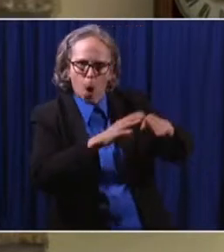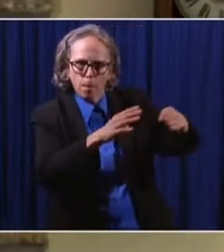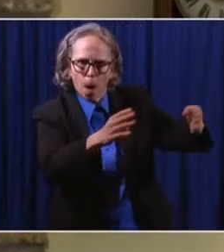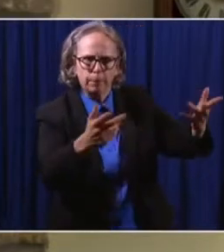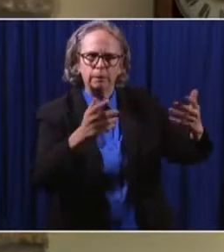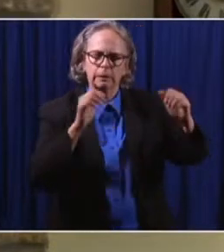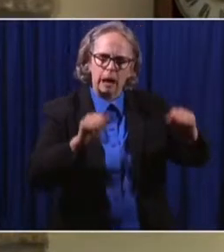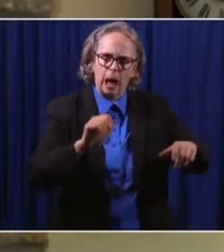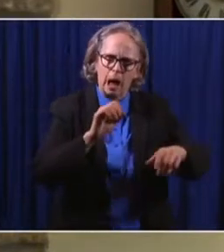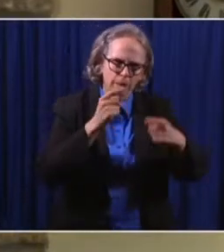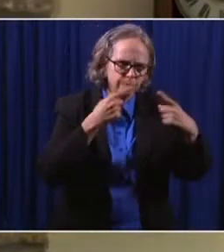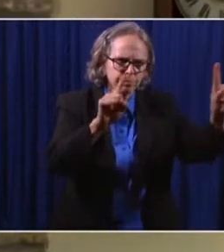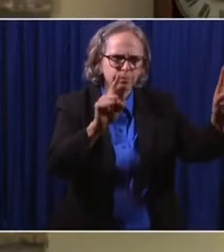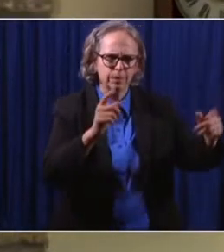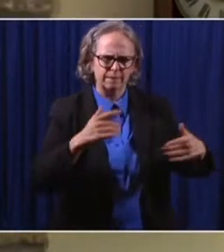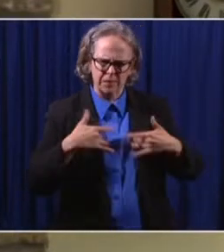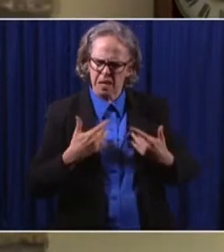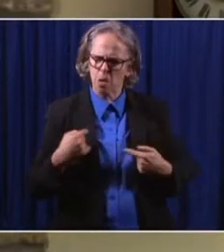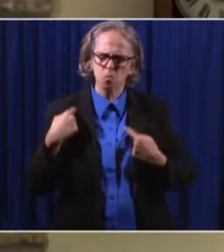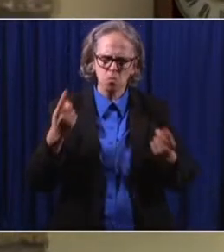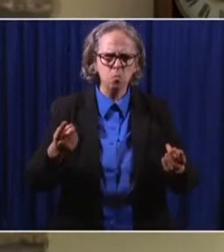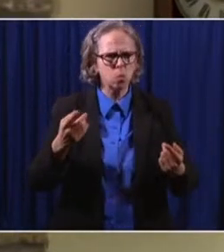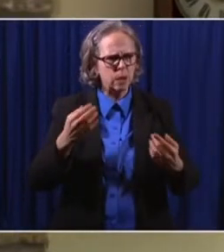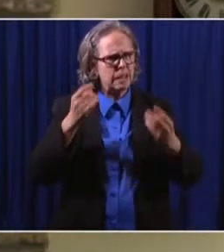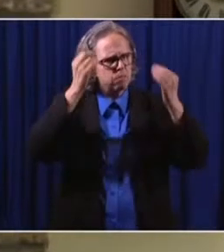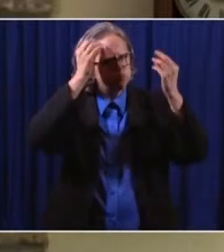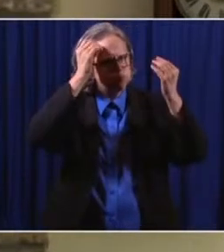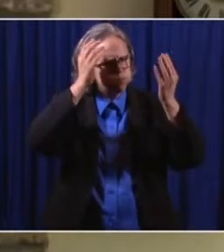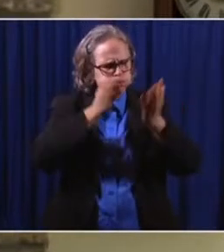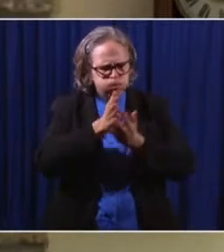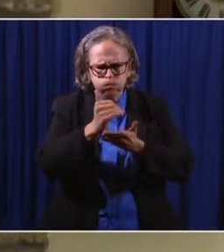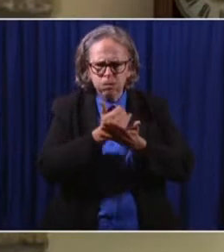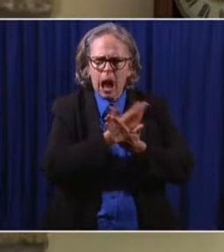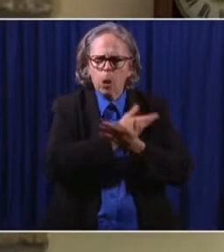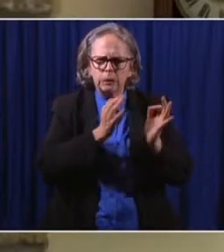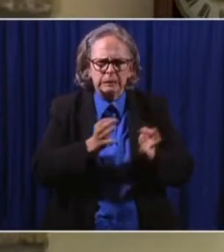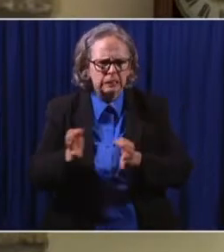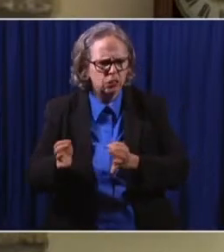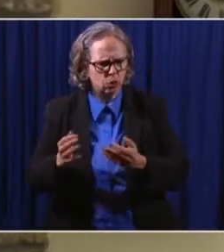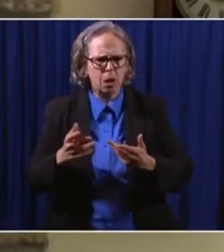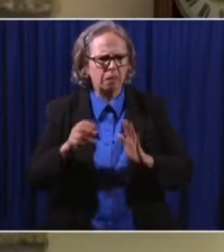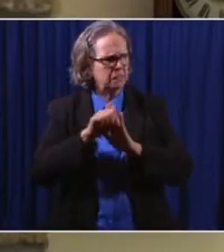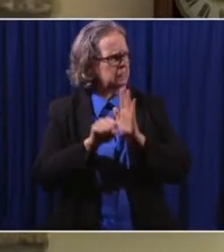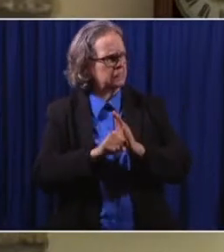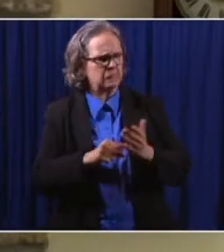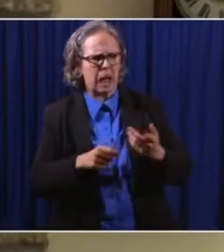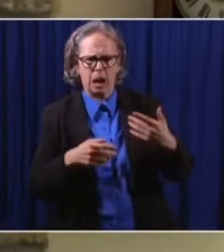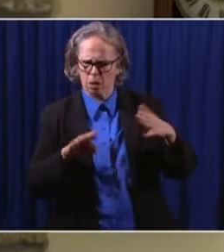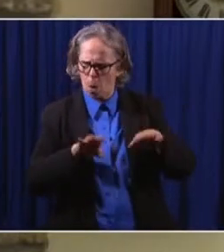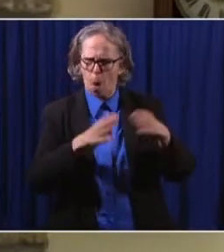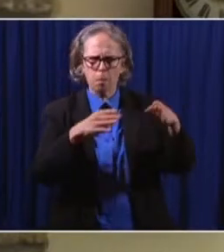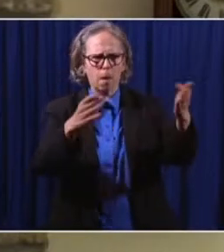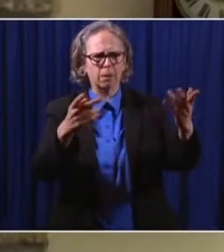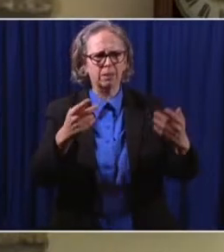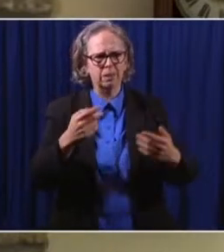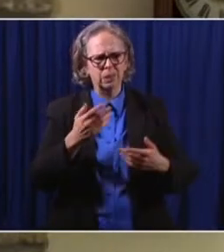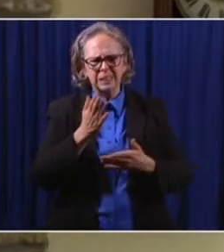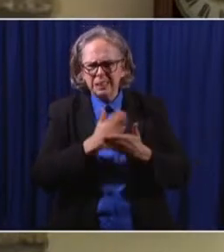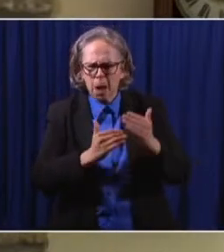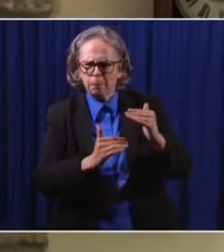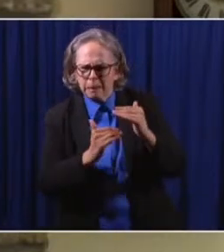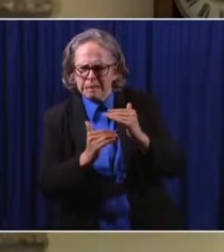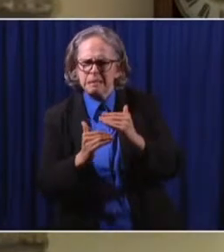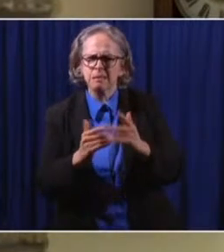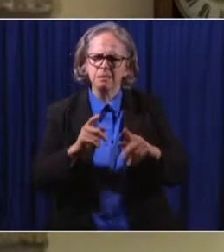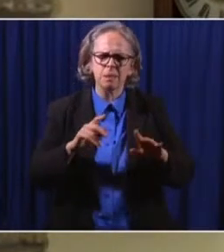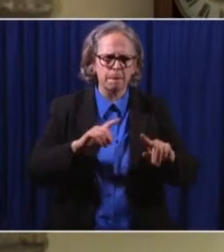have done. The state is basically open. There are some restrictions. There's restrictions we just talked about, for example, in